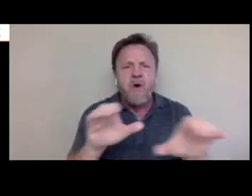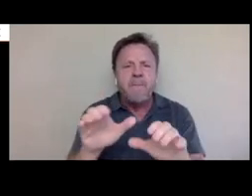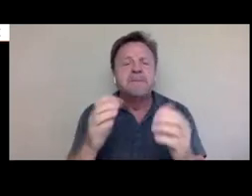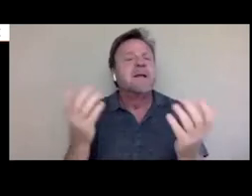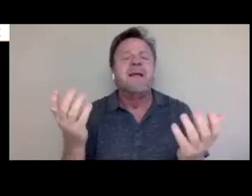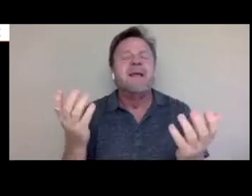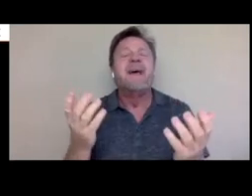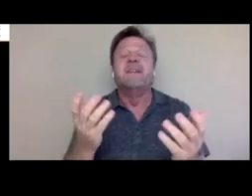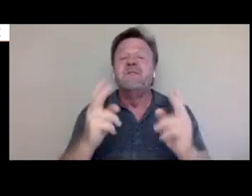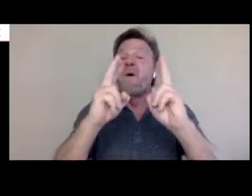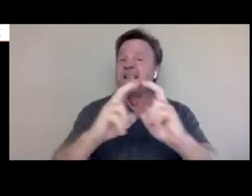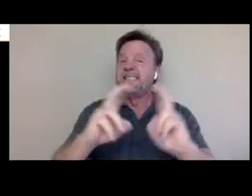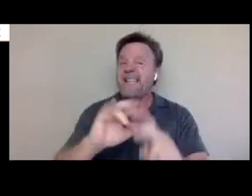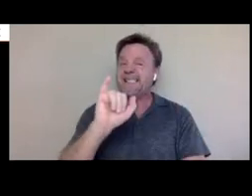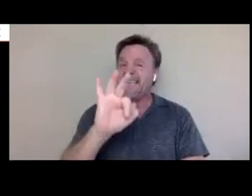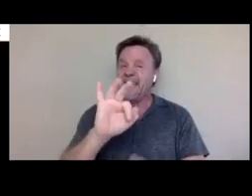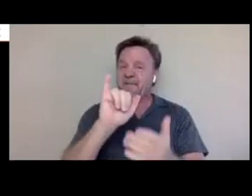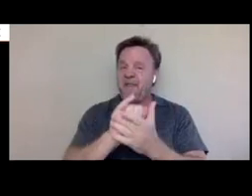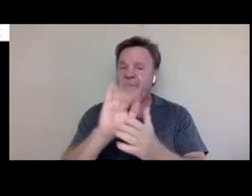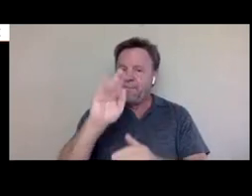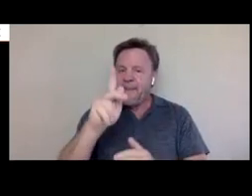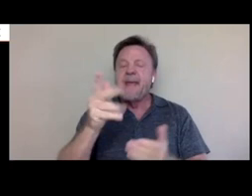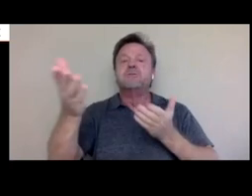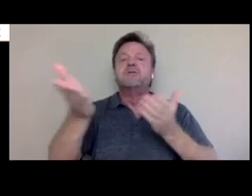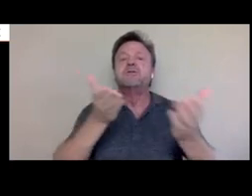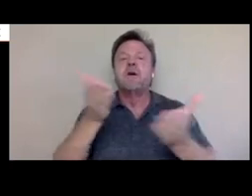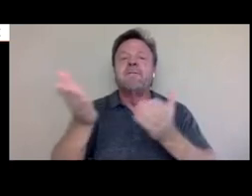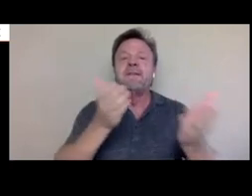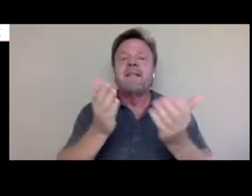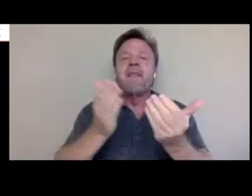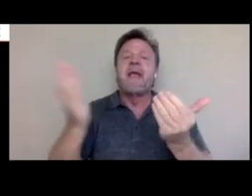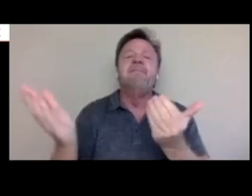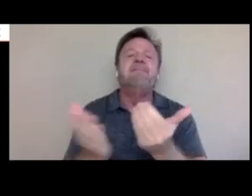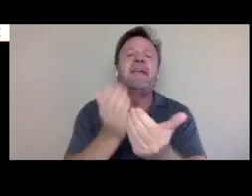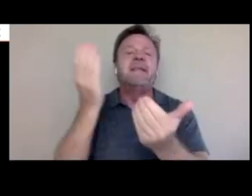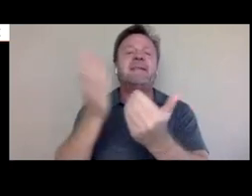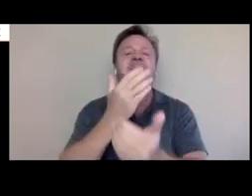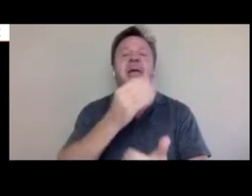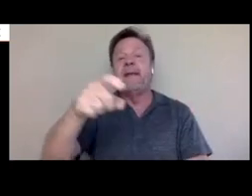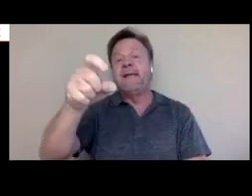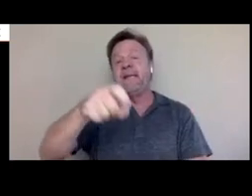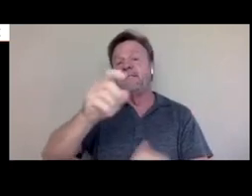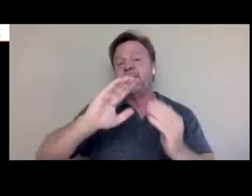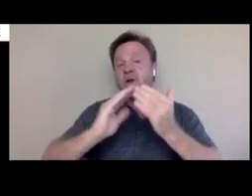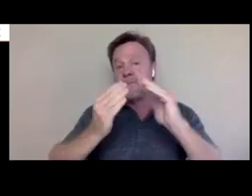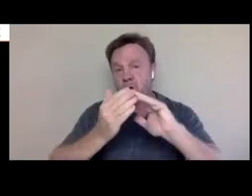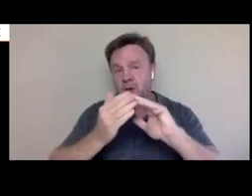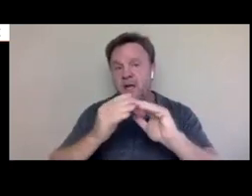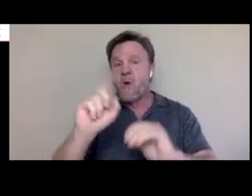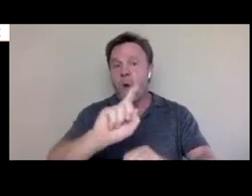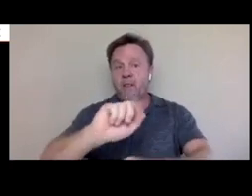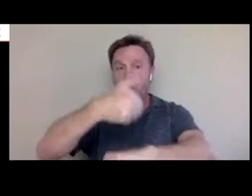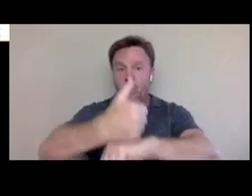assess whether that bank is serving the convenience and needs of the community where they're located, with a